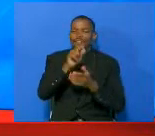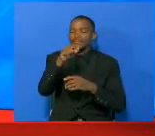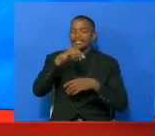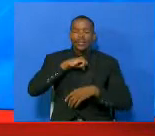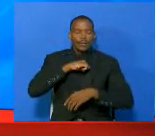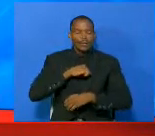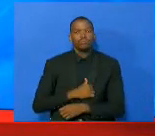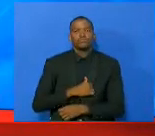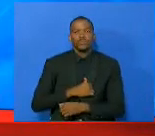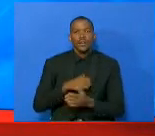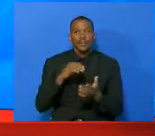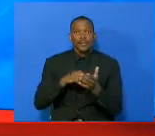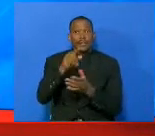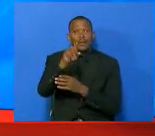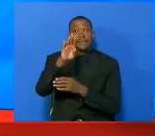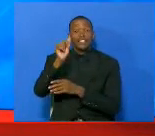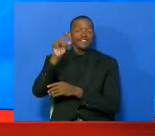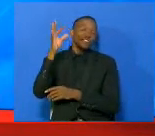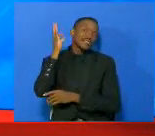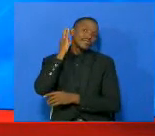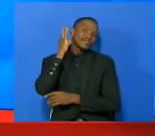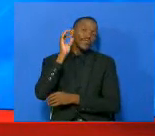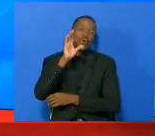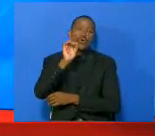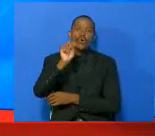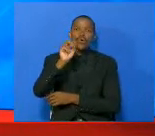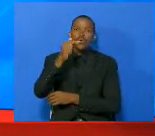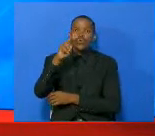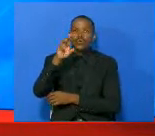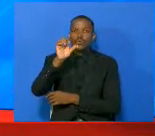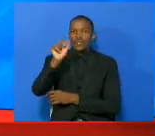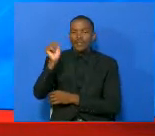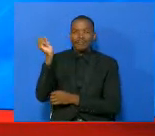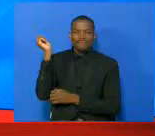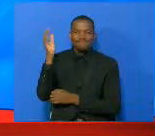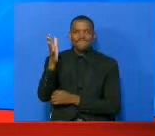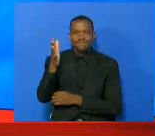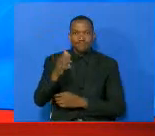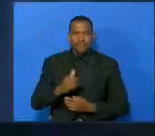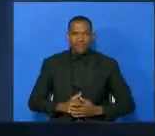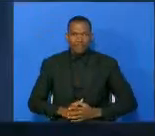gotlhelele mme ga dikgang wa Botswana Television o nkutlwile thamage ke kgang ya e latedisang.